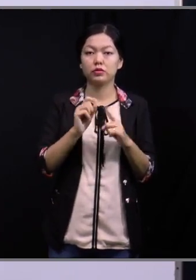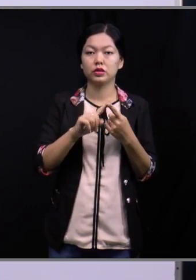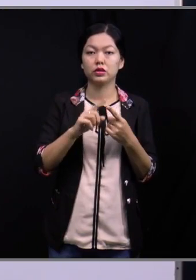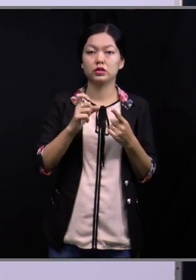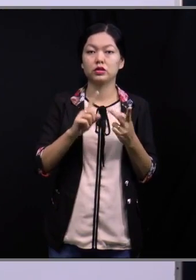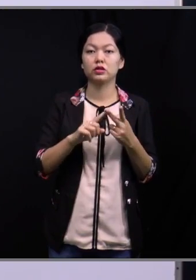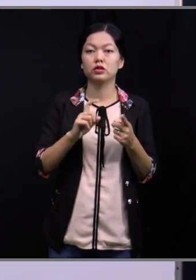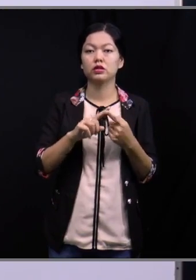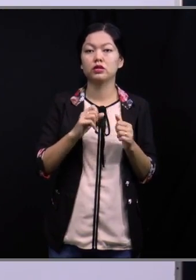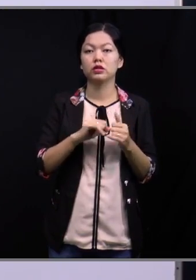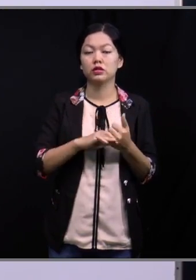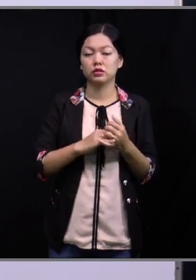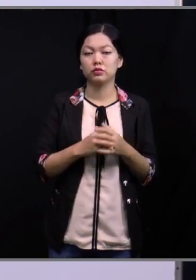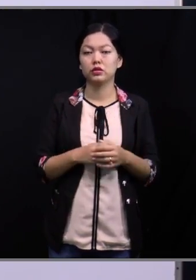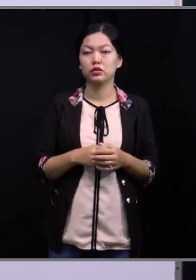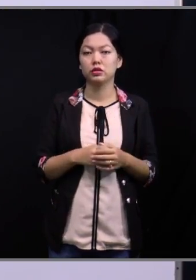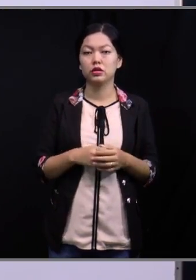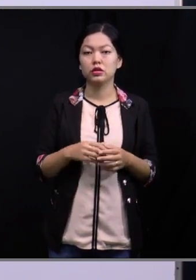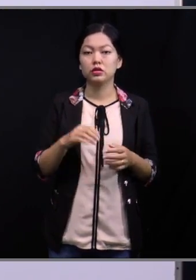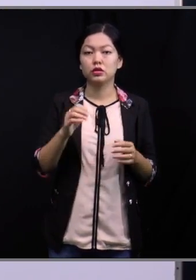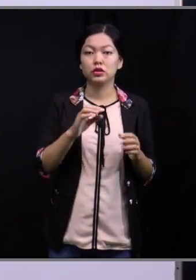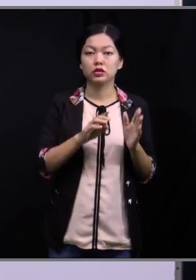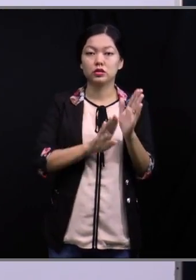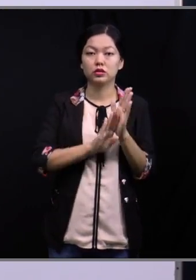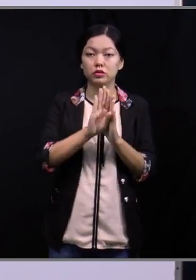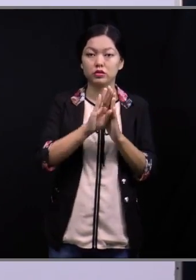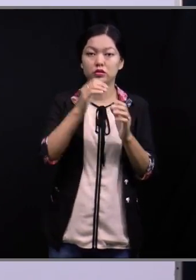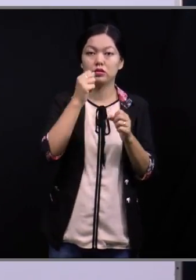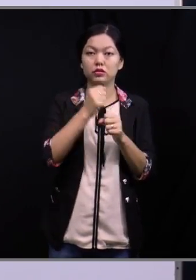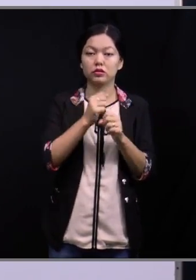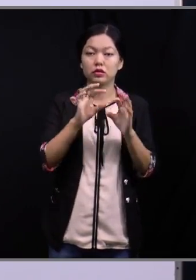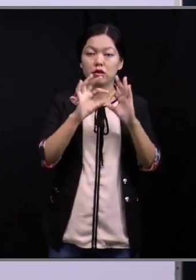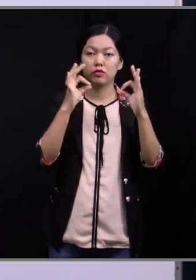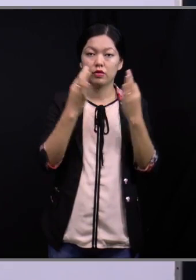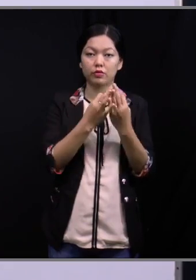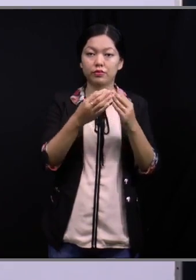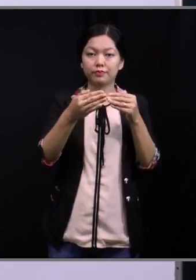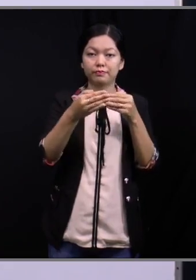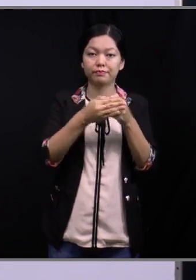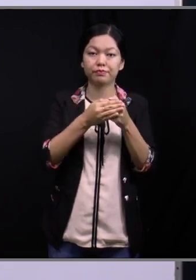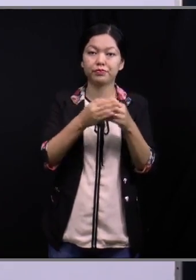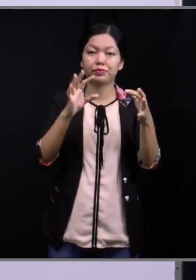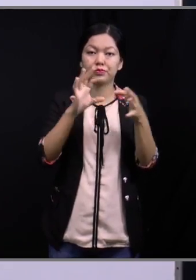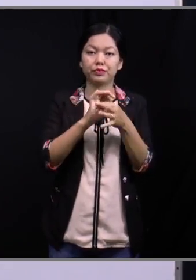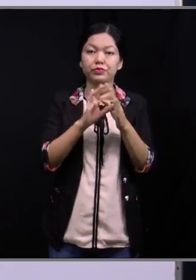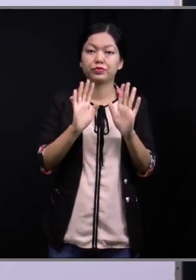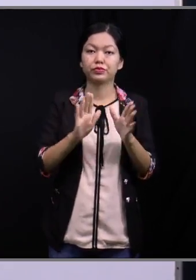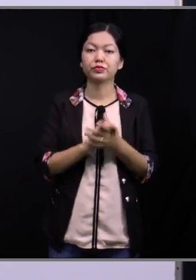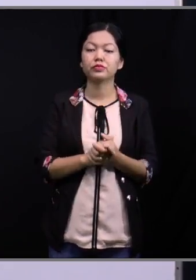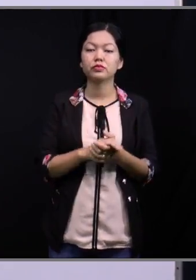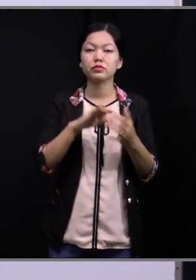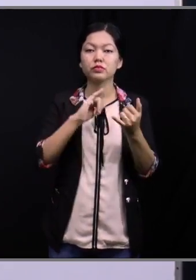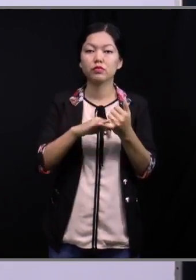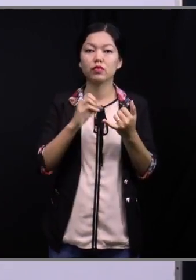genera which are closely related. So this Solanum and Datura, or